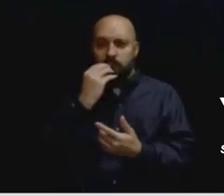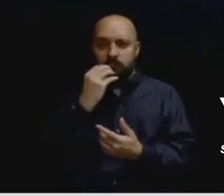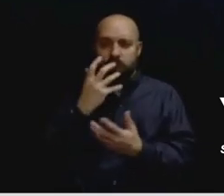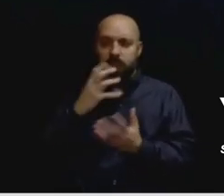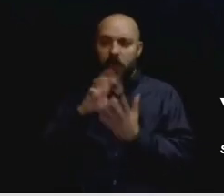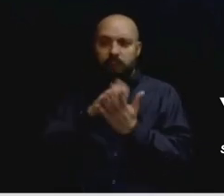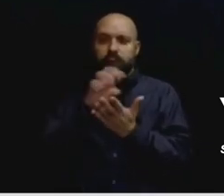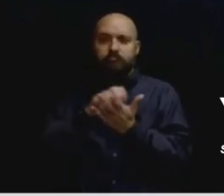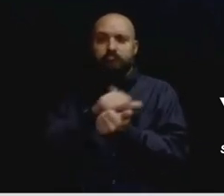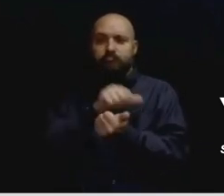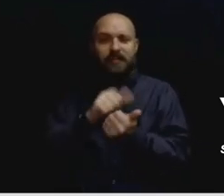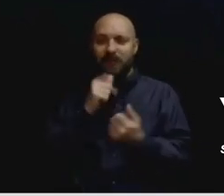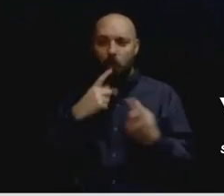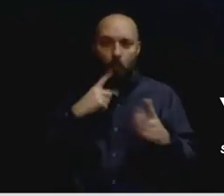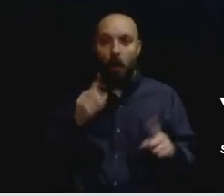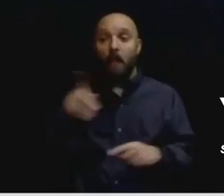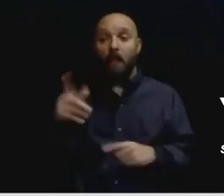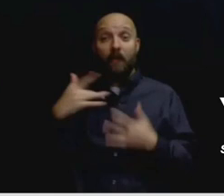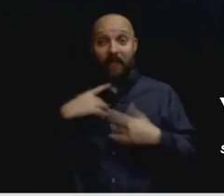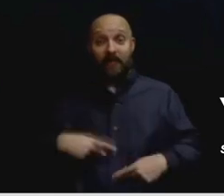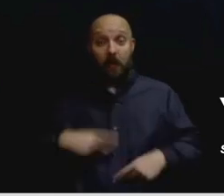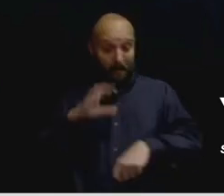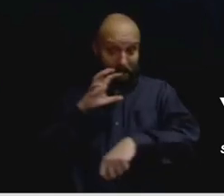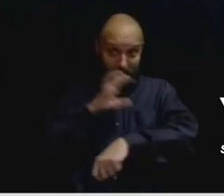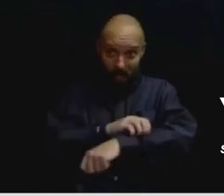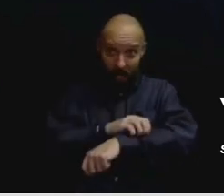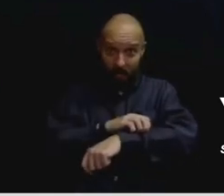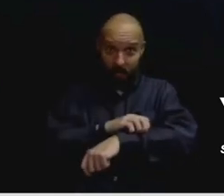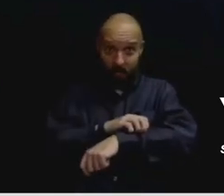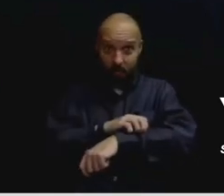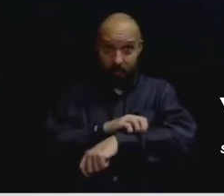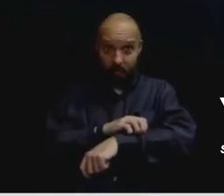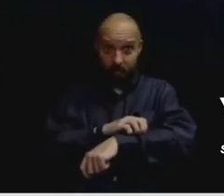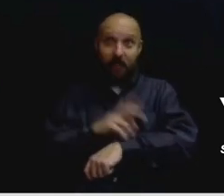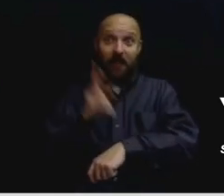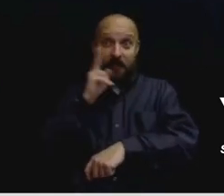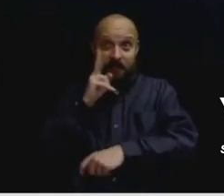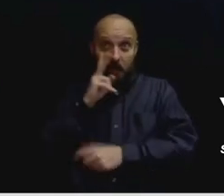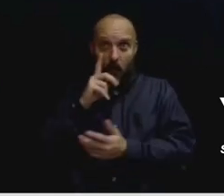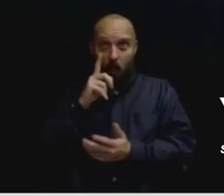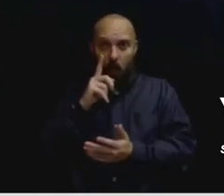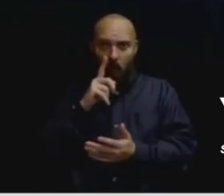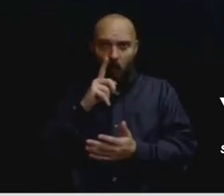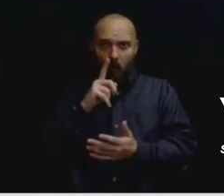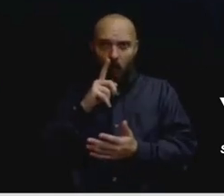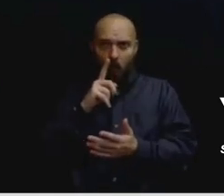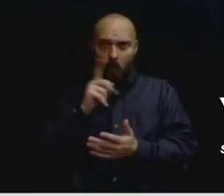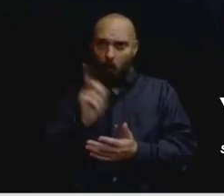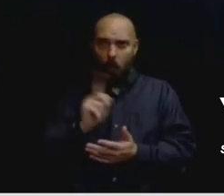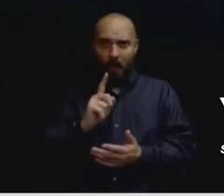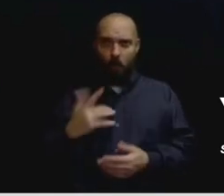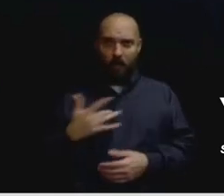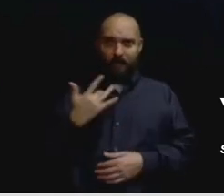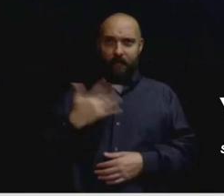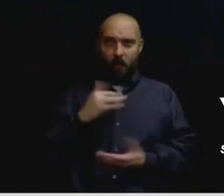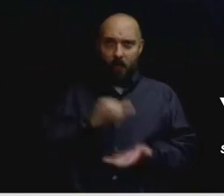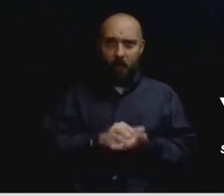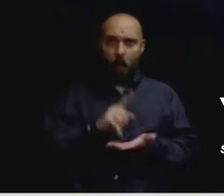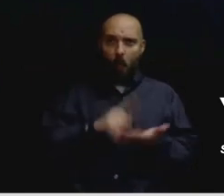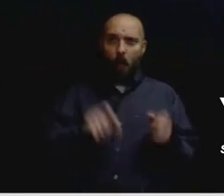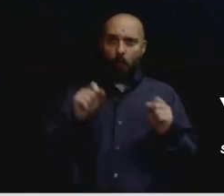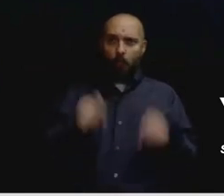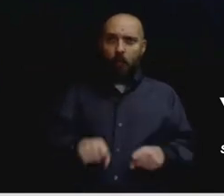you actually physically bite your arm and see where are you feeling that, what could that be